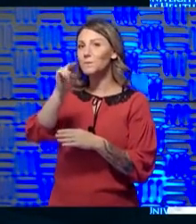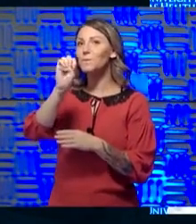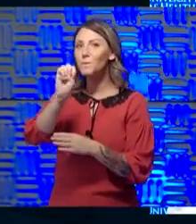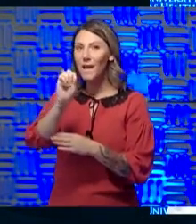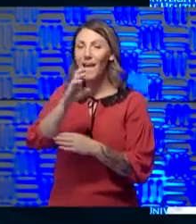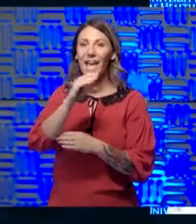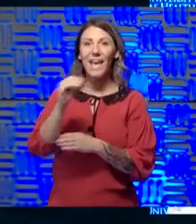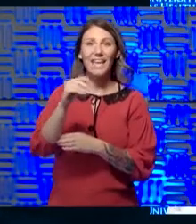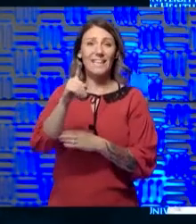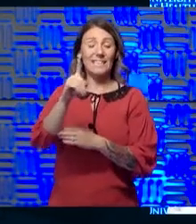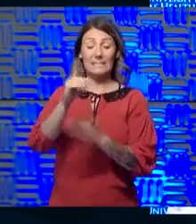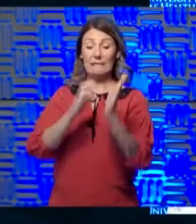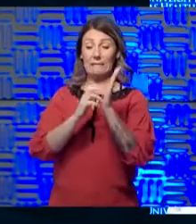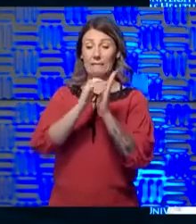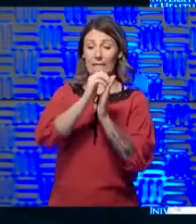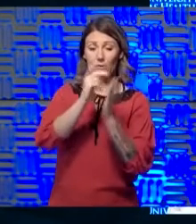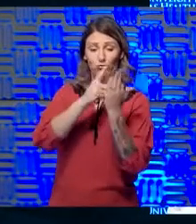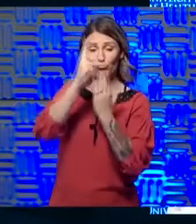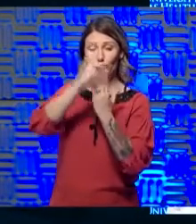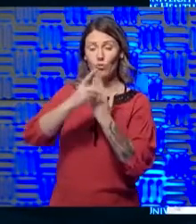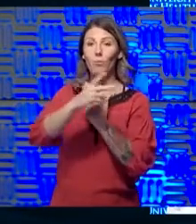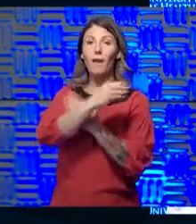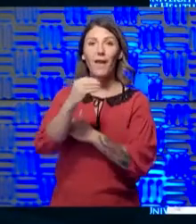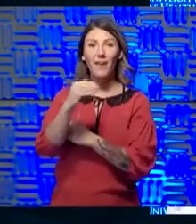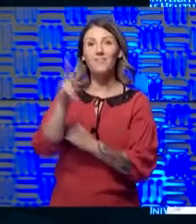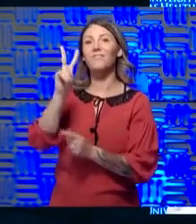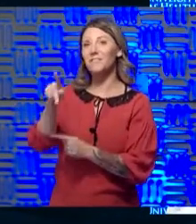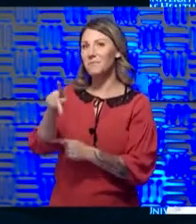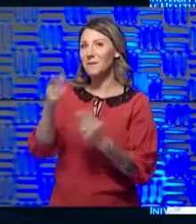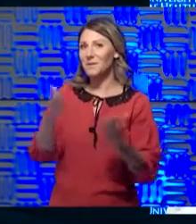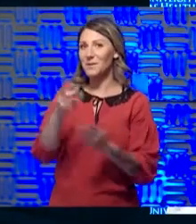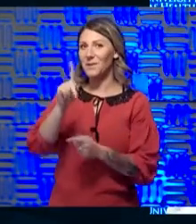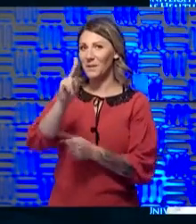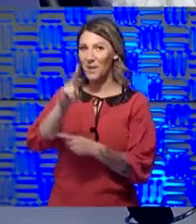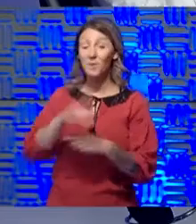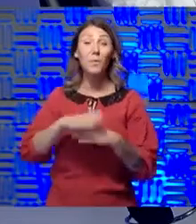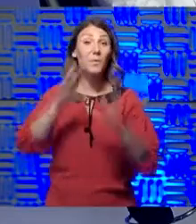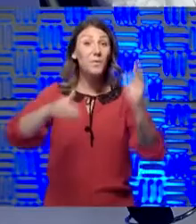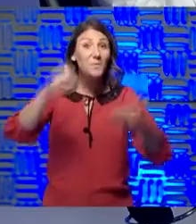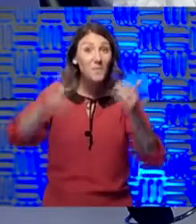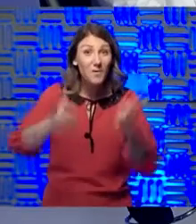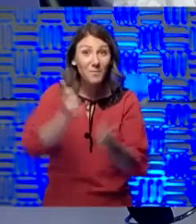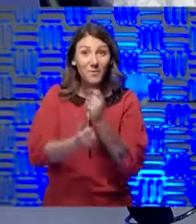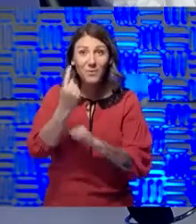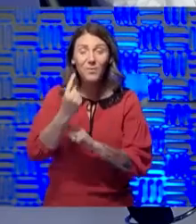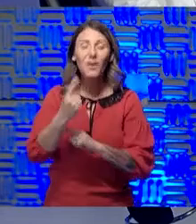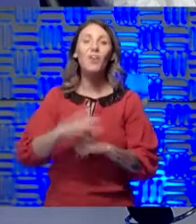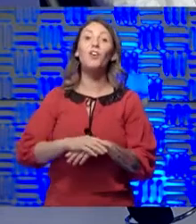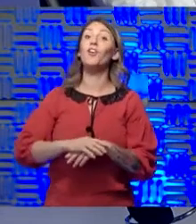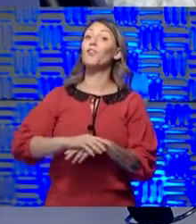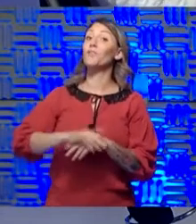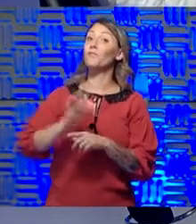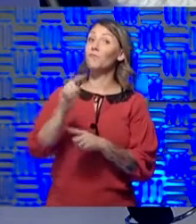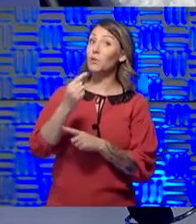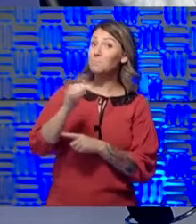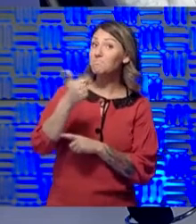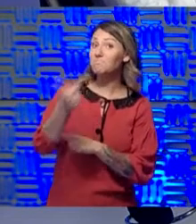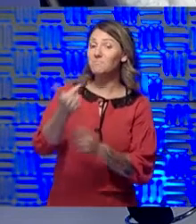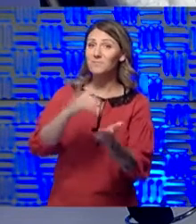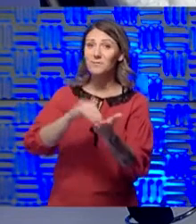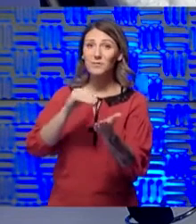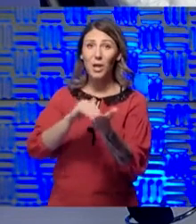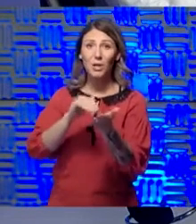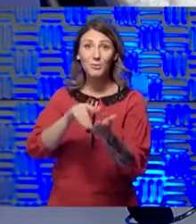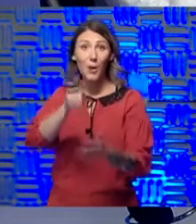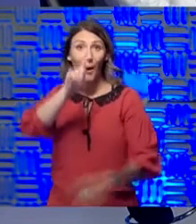Vice President of Physician Services here at KU. So welcome everybody out there. So let's first turn to Dr. Hawkeye here. So